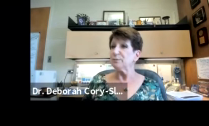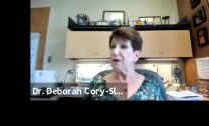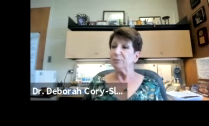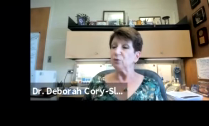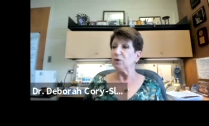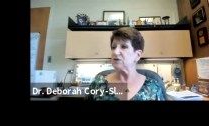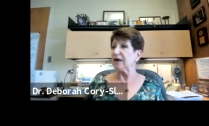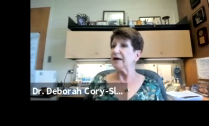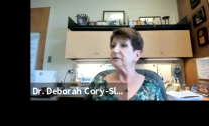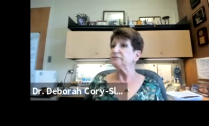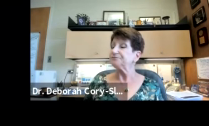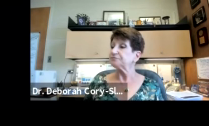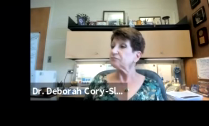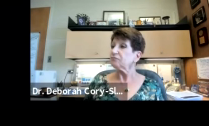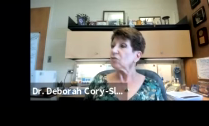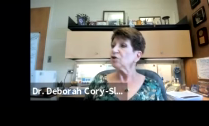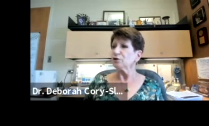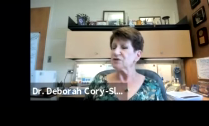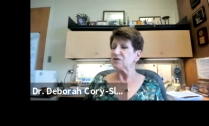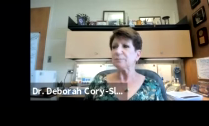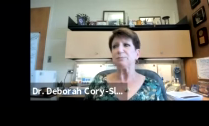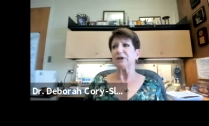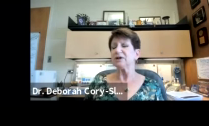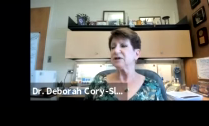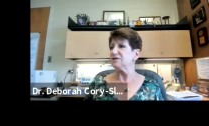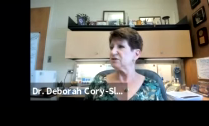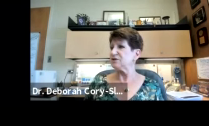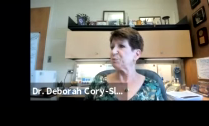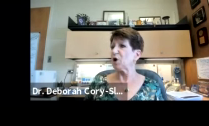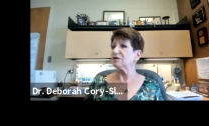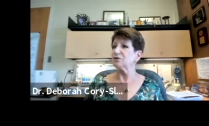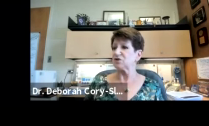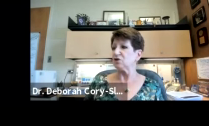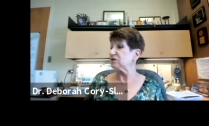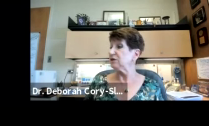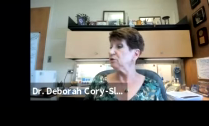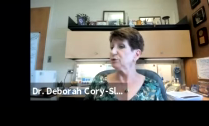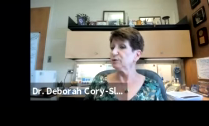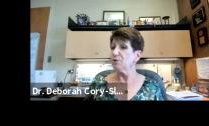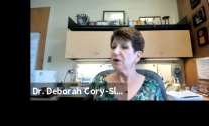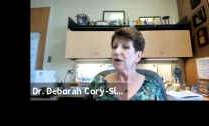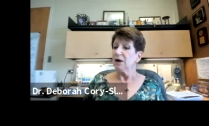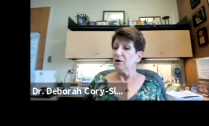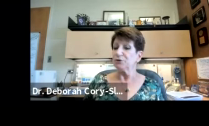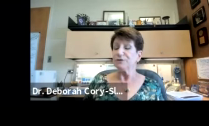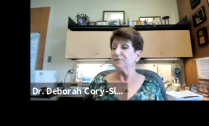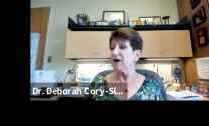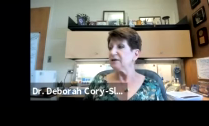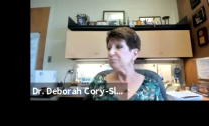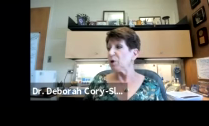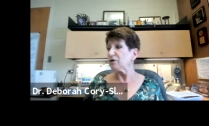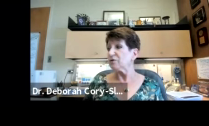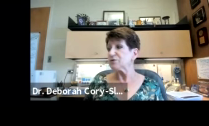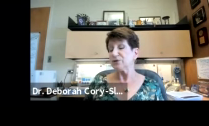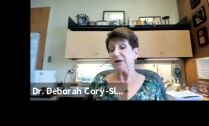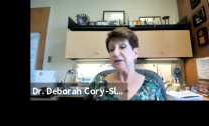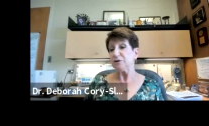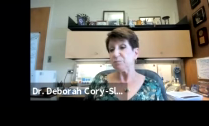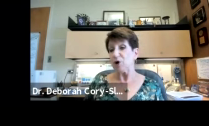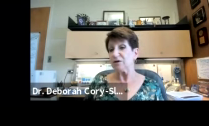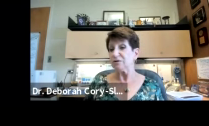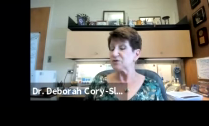have to remember, once again, your susceptibility to these particles starts in utero. Ultrafine particles